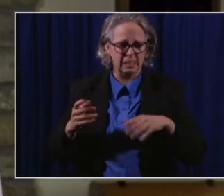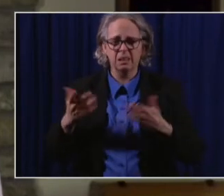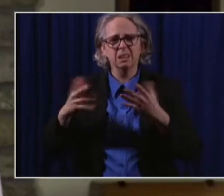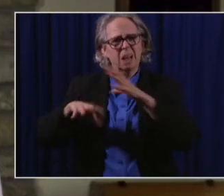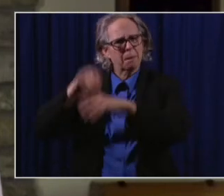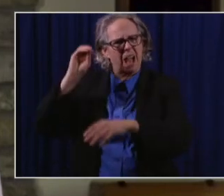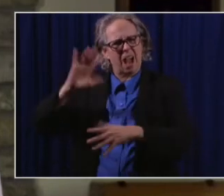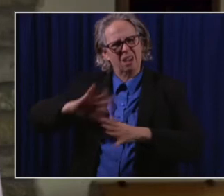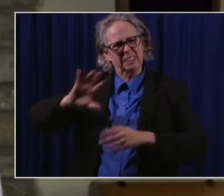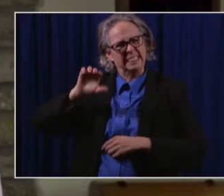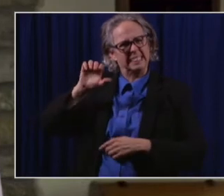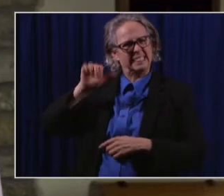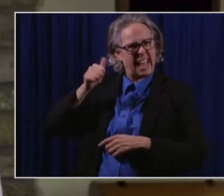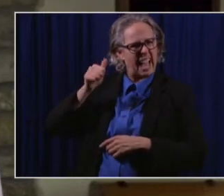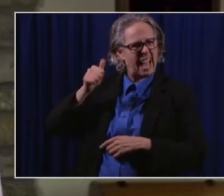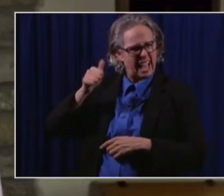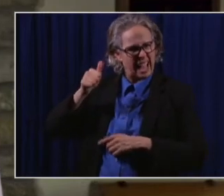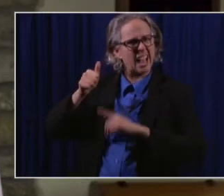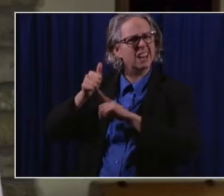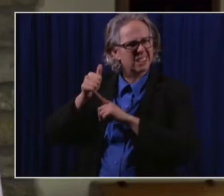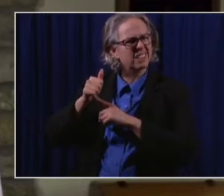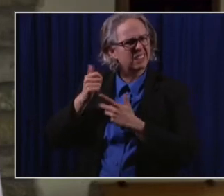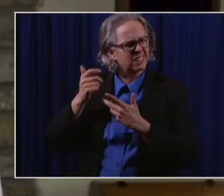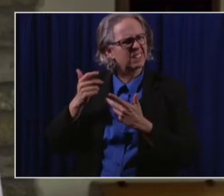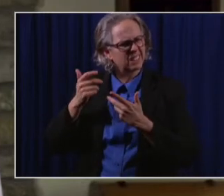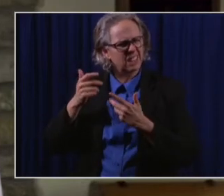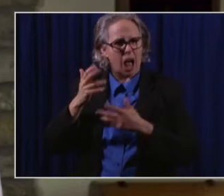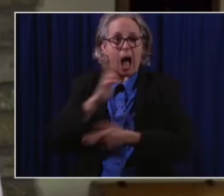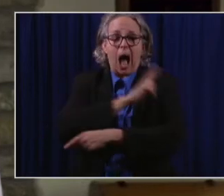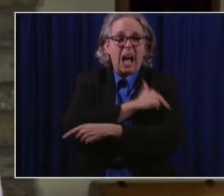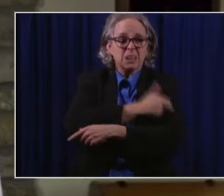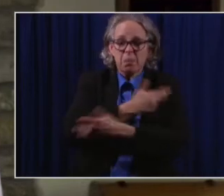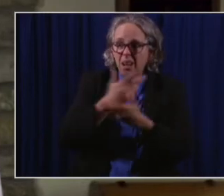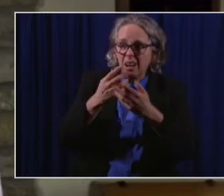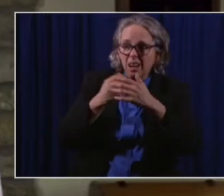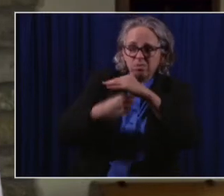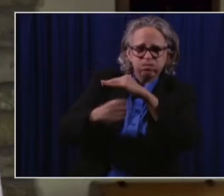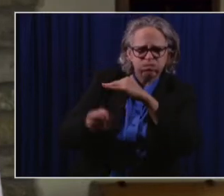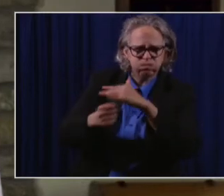is flagged by just 3 of the red counties.